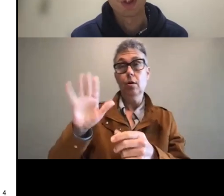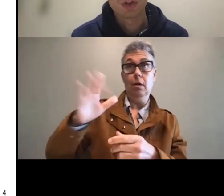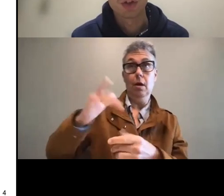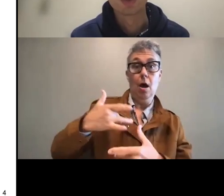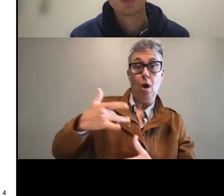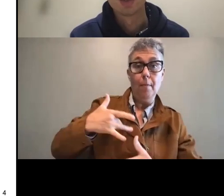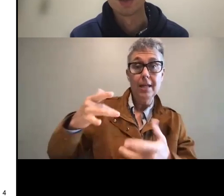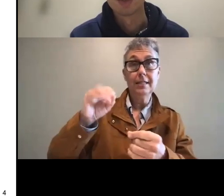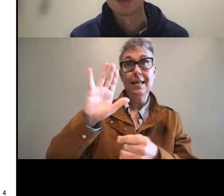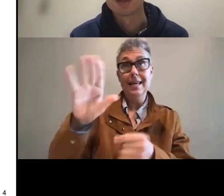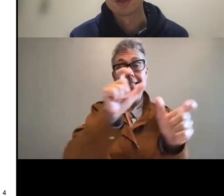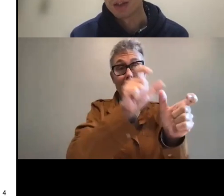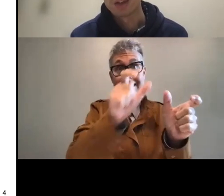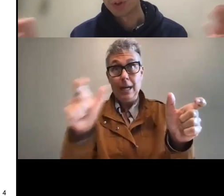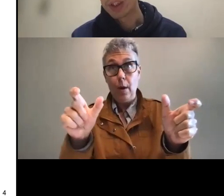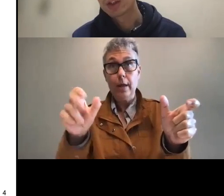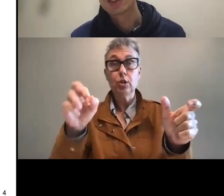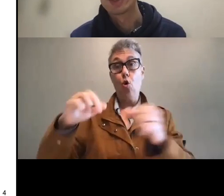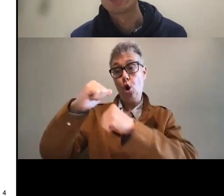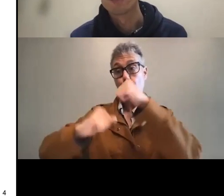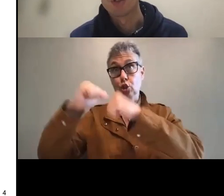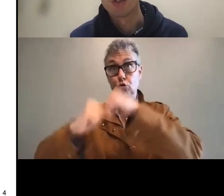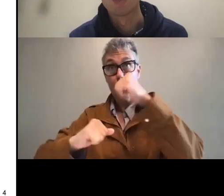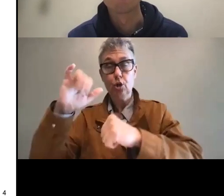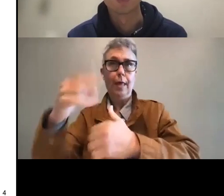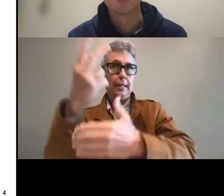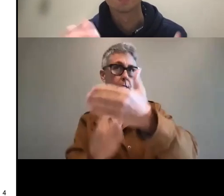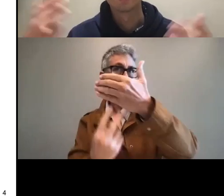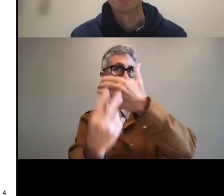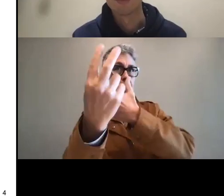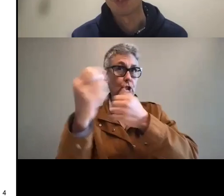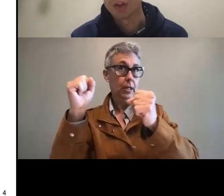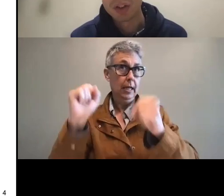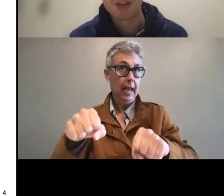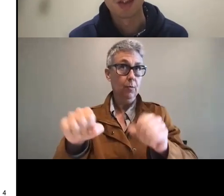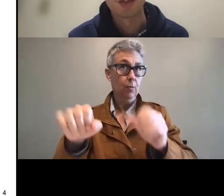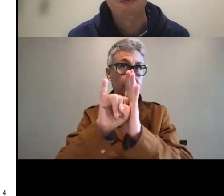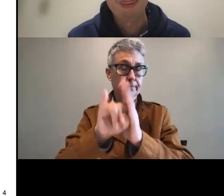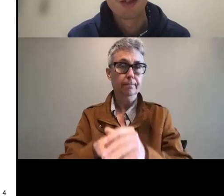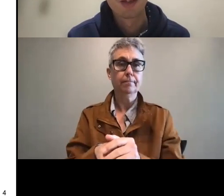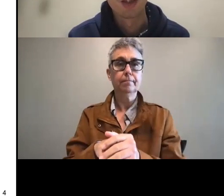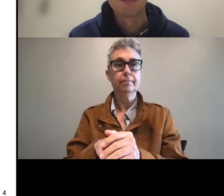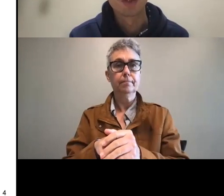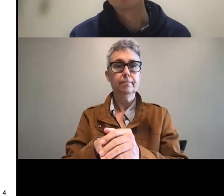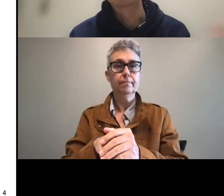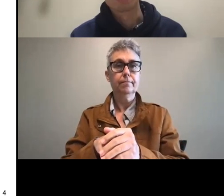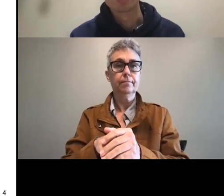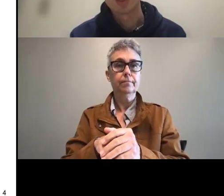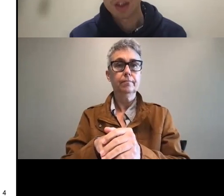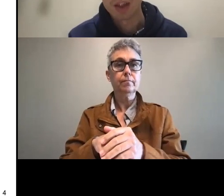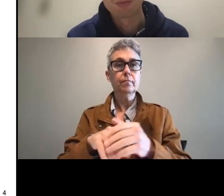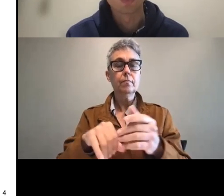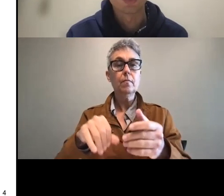3D structure, and this is the prediction side of the picture. They also